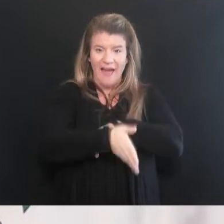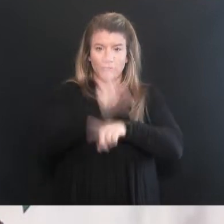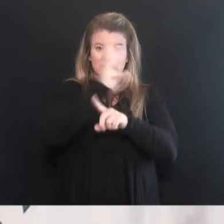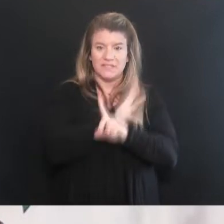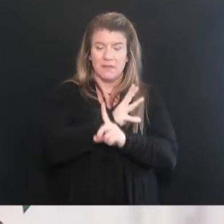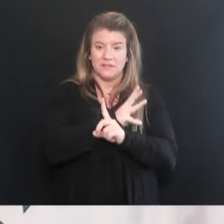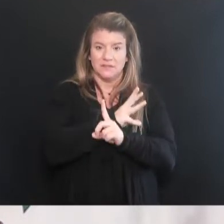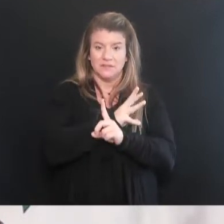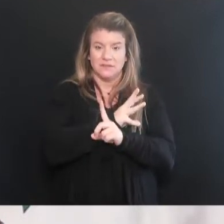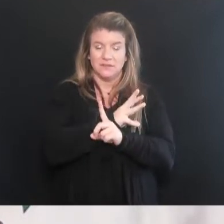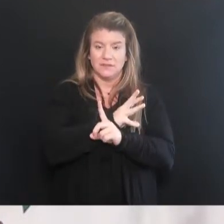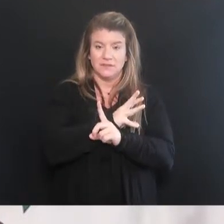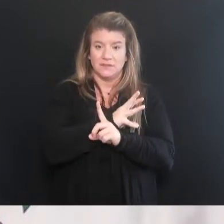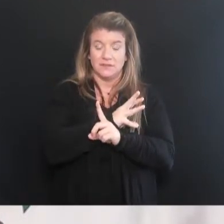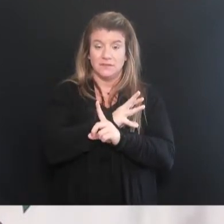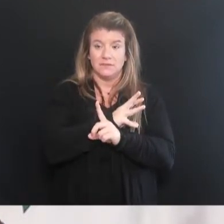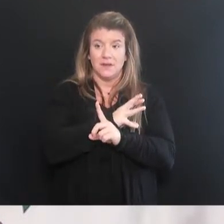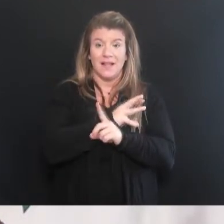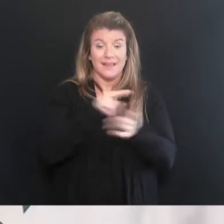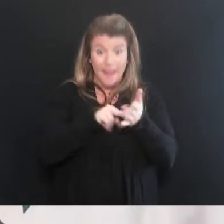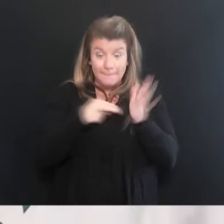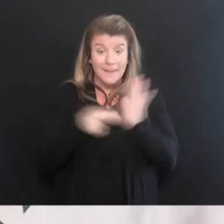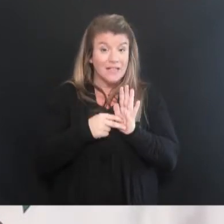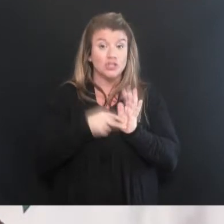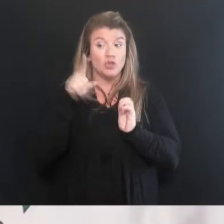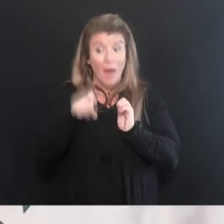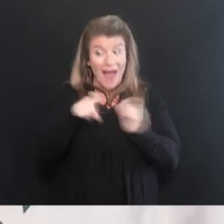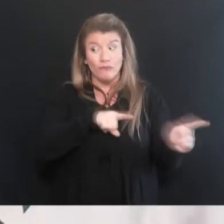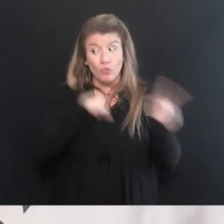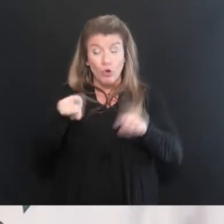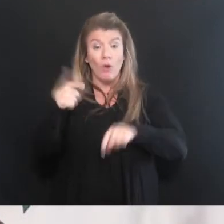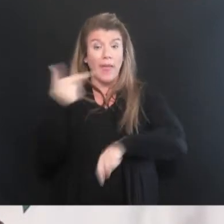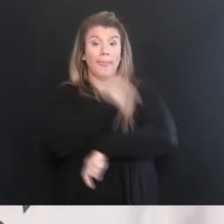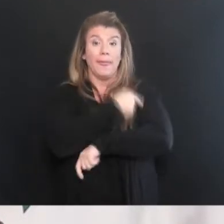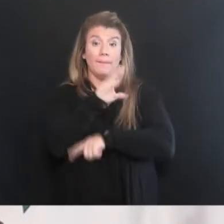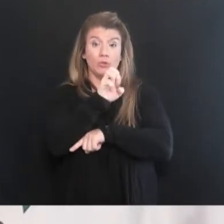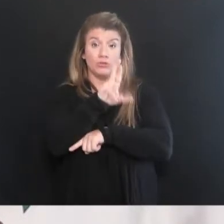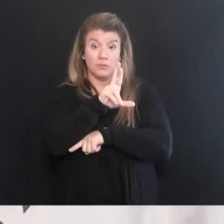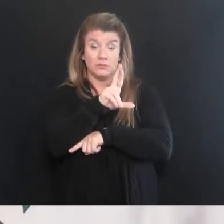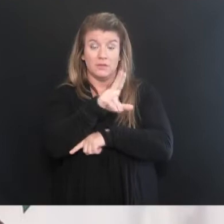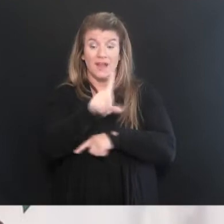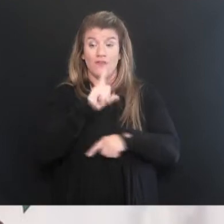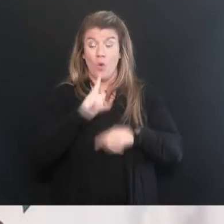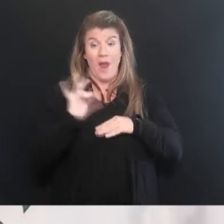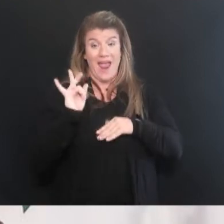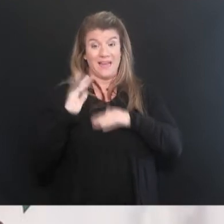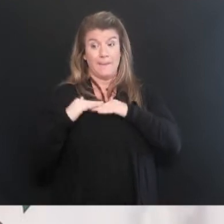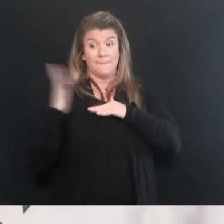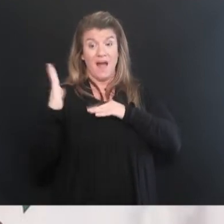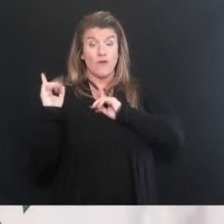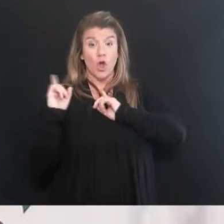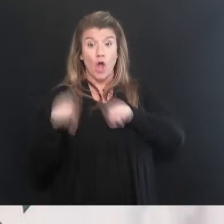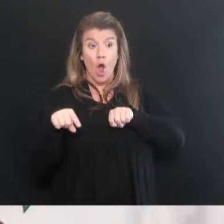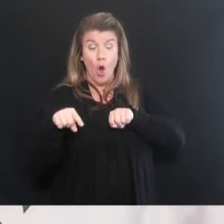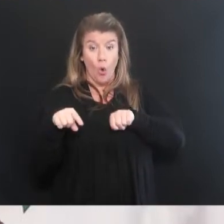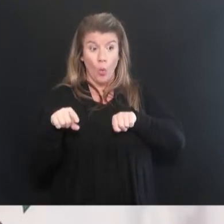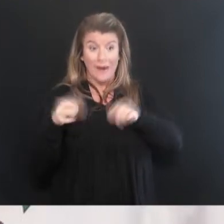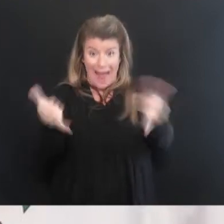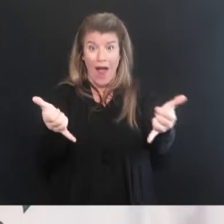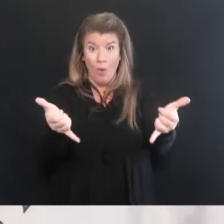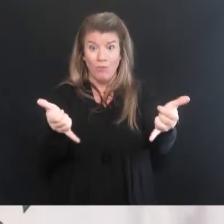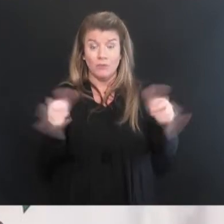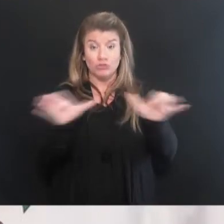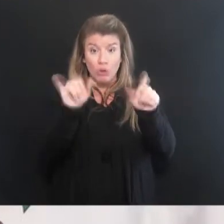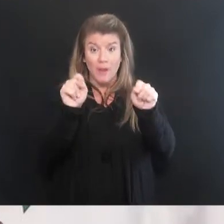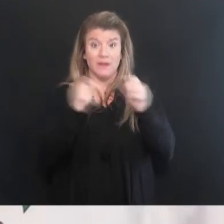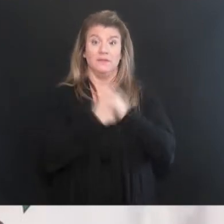6 months. You got to go get that booster shot. And if you're 18 and above, get with it. Go get that booster